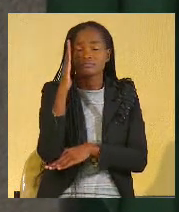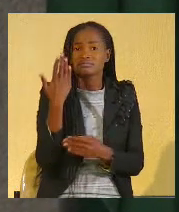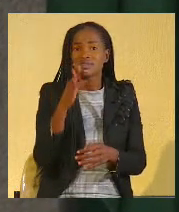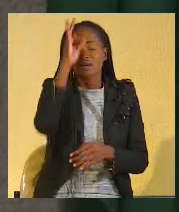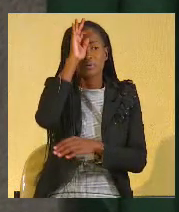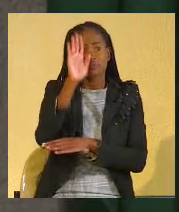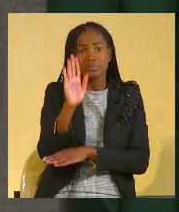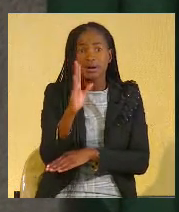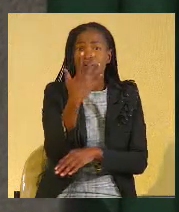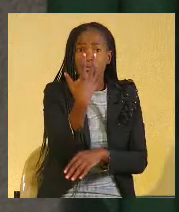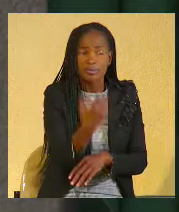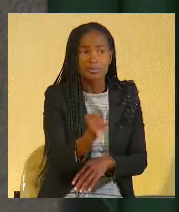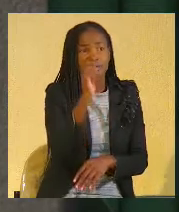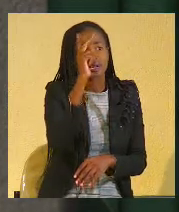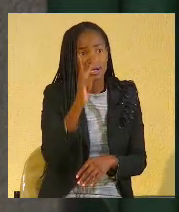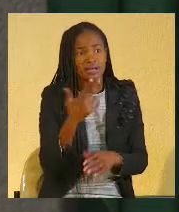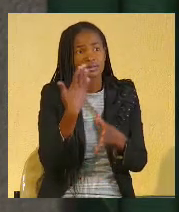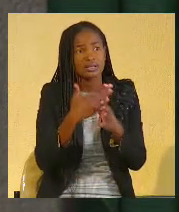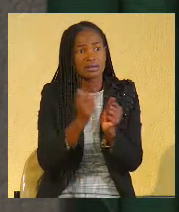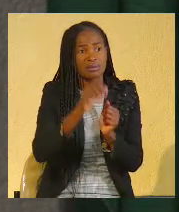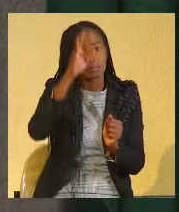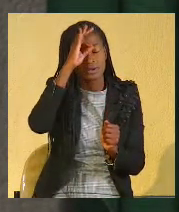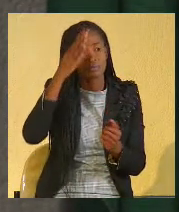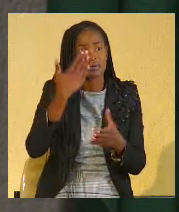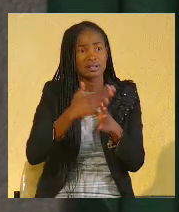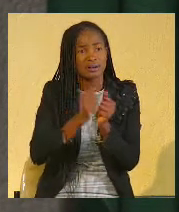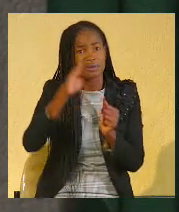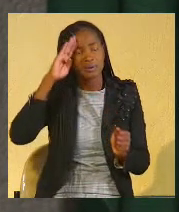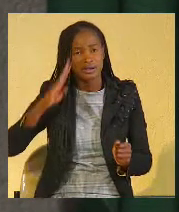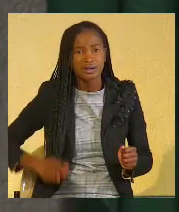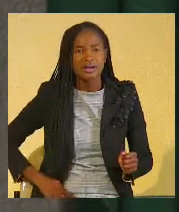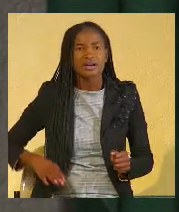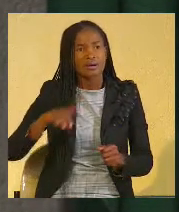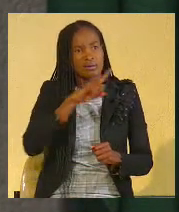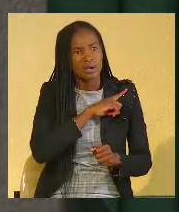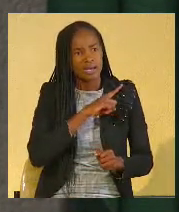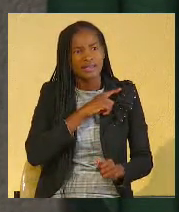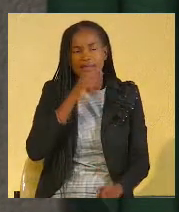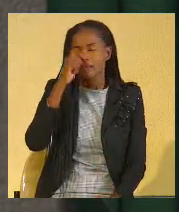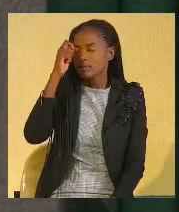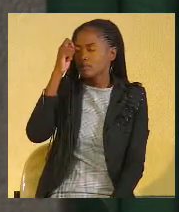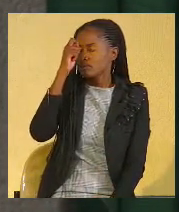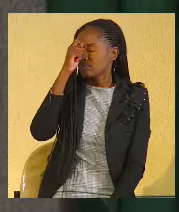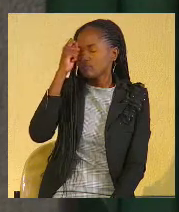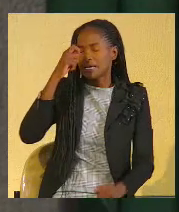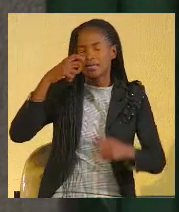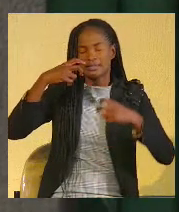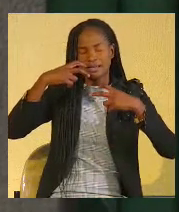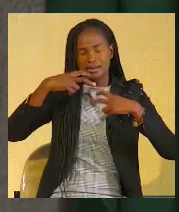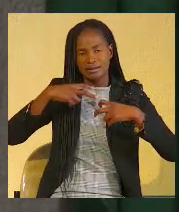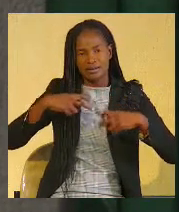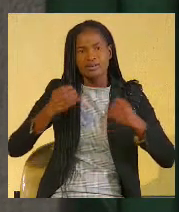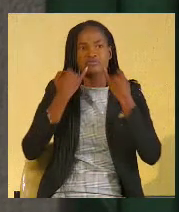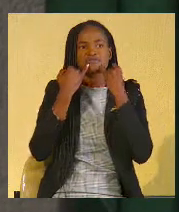there 24 hours together with men and women in uniform to ensure that at checkpoints things